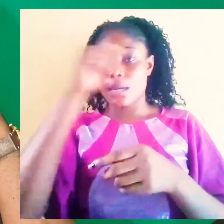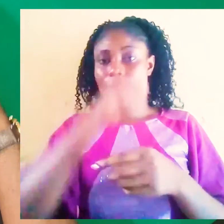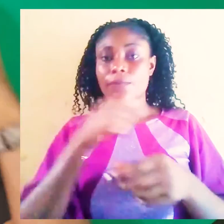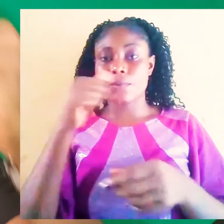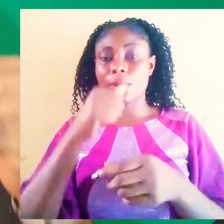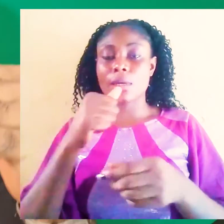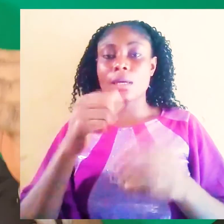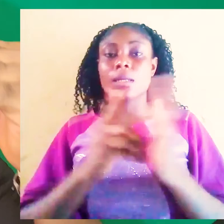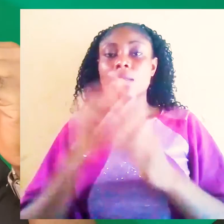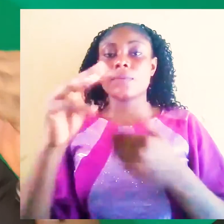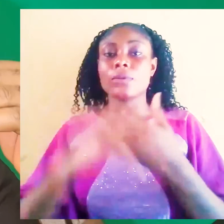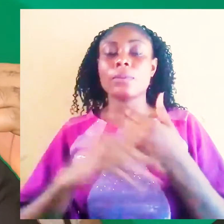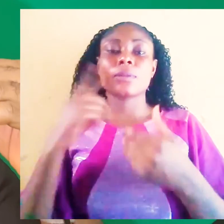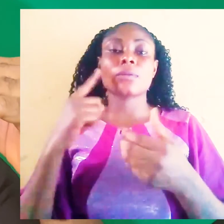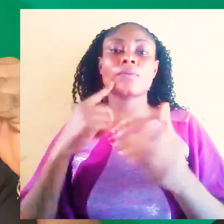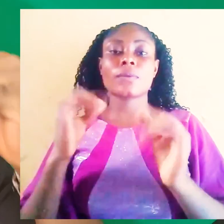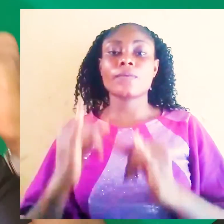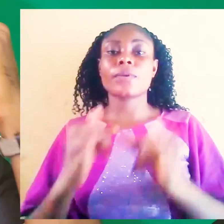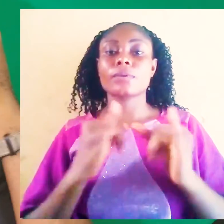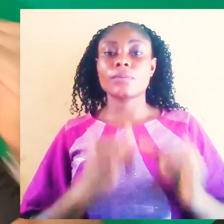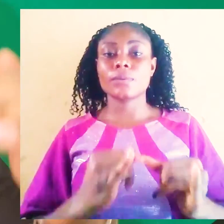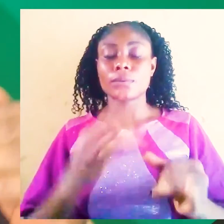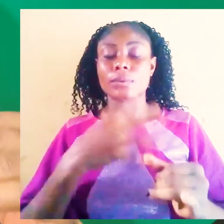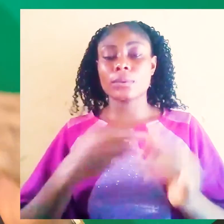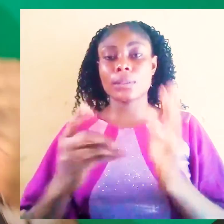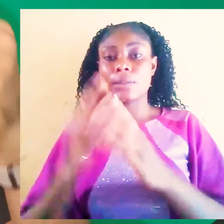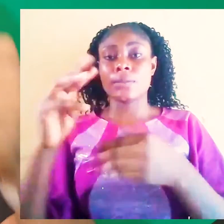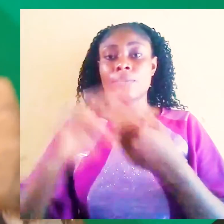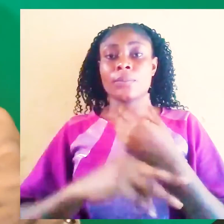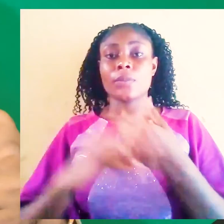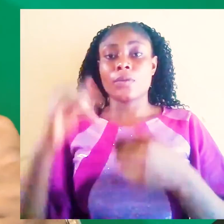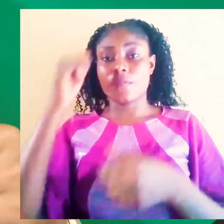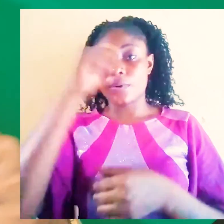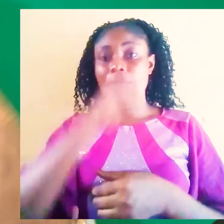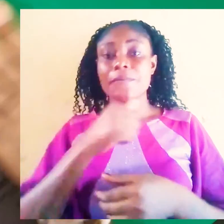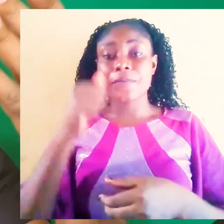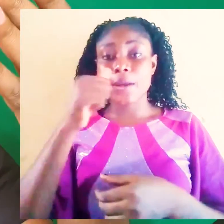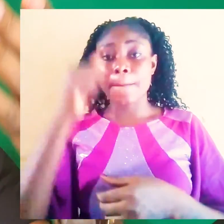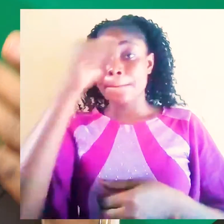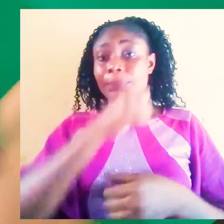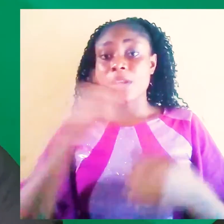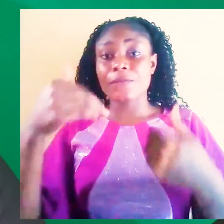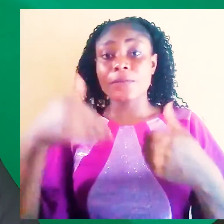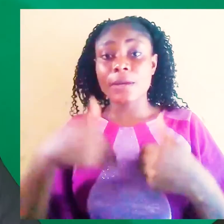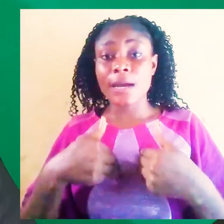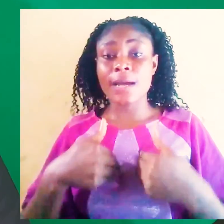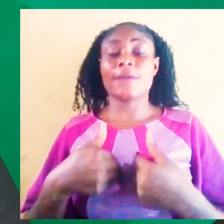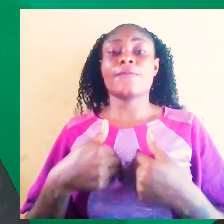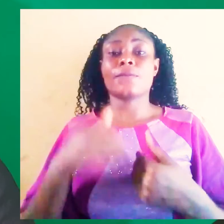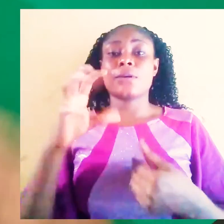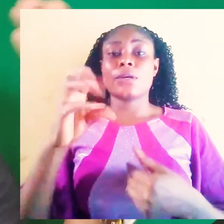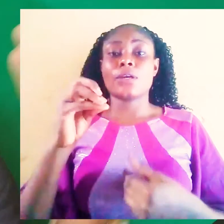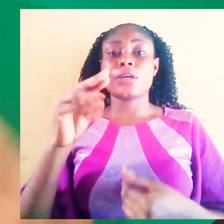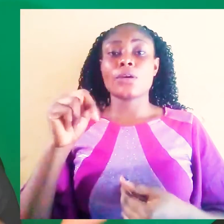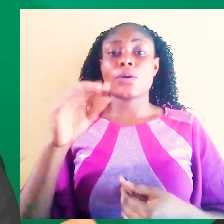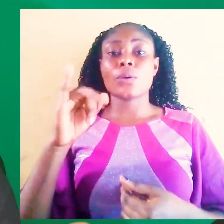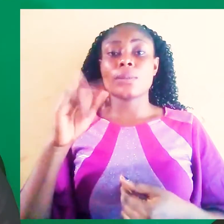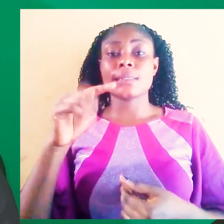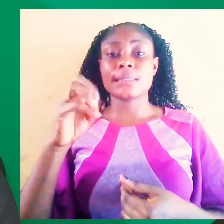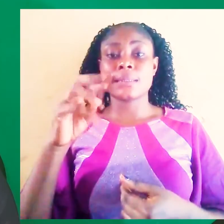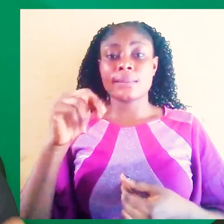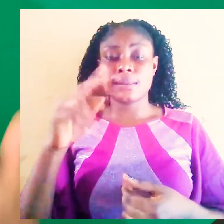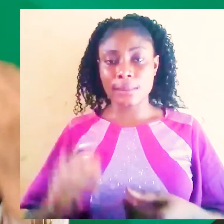of deaf communities in Africa, the development of deaf individuals, and the development of Africa as